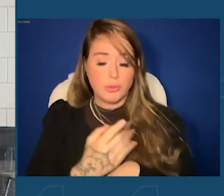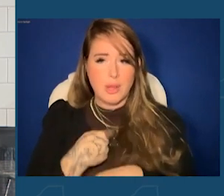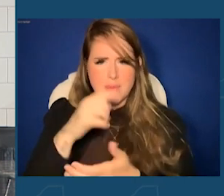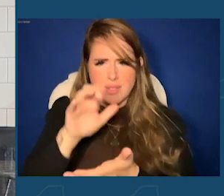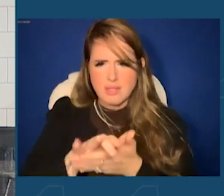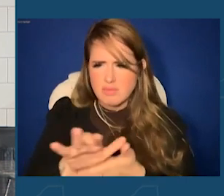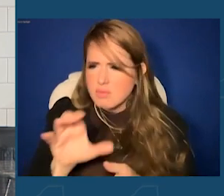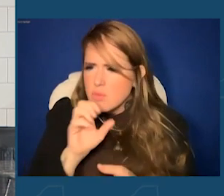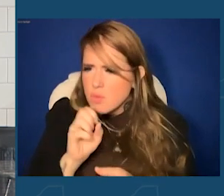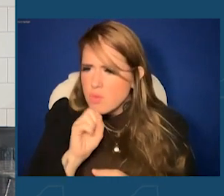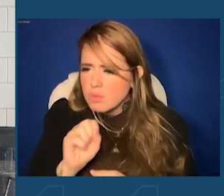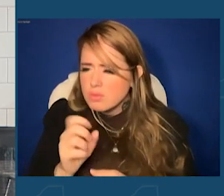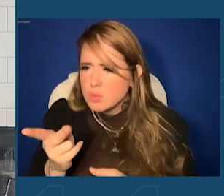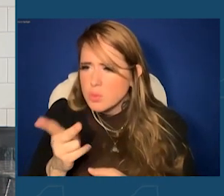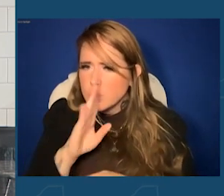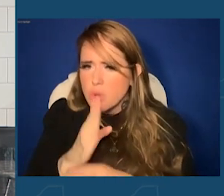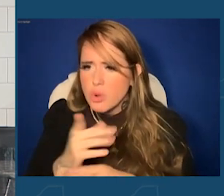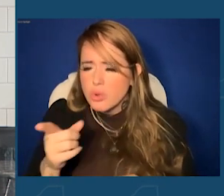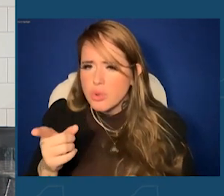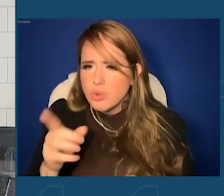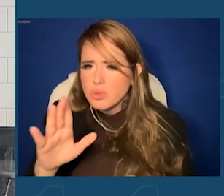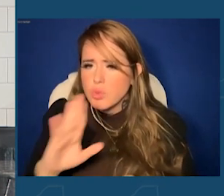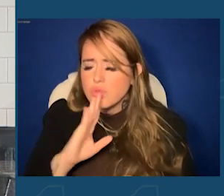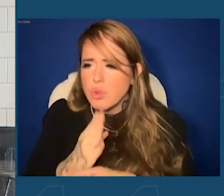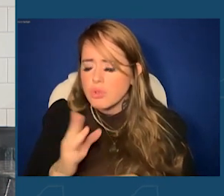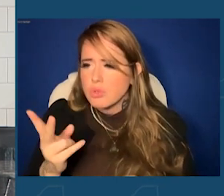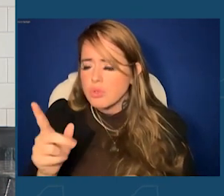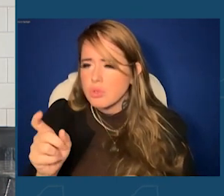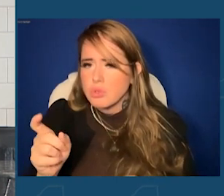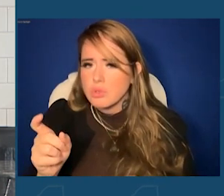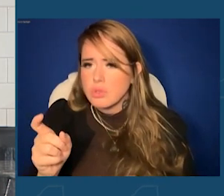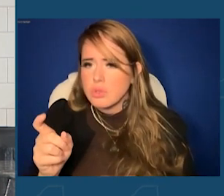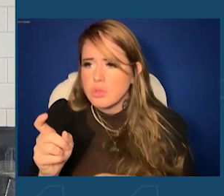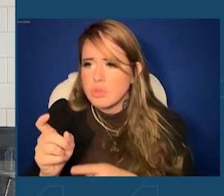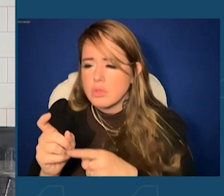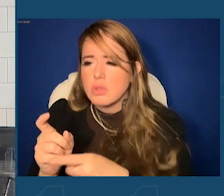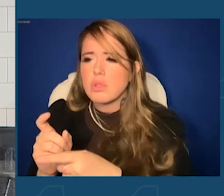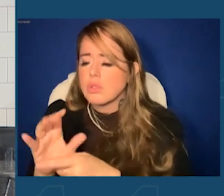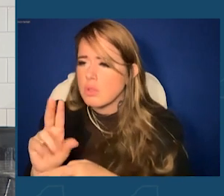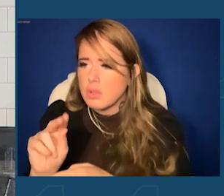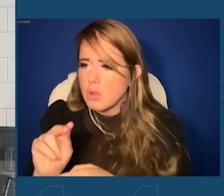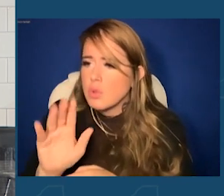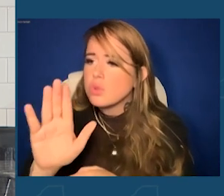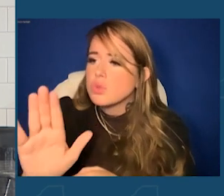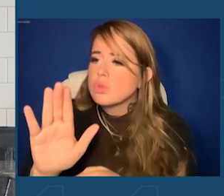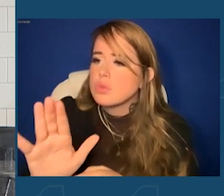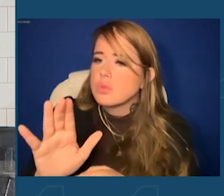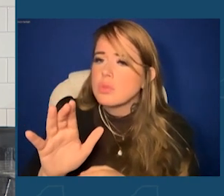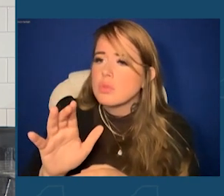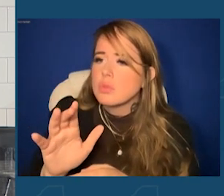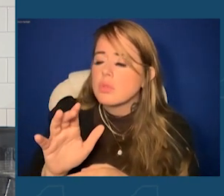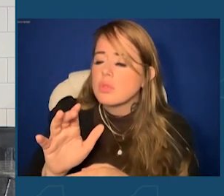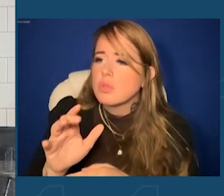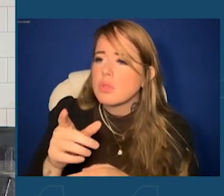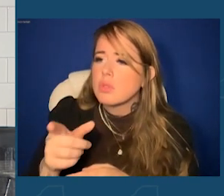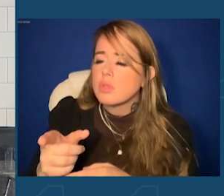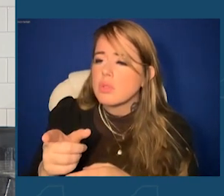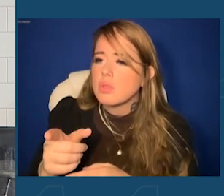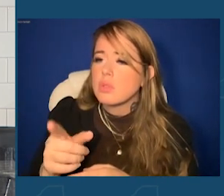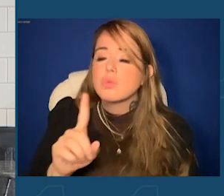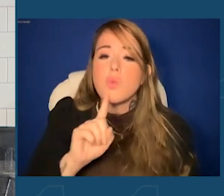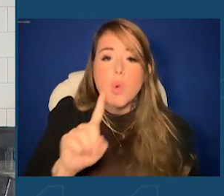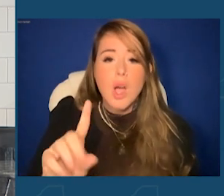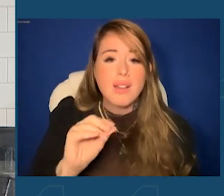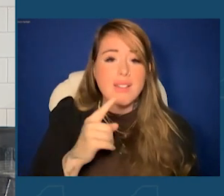tiene? No, sus niñas. No, la edad. 1 year and